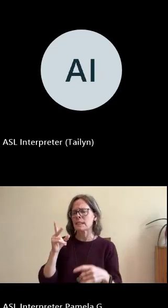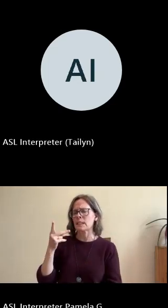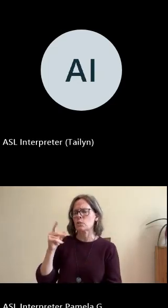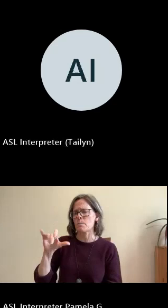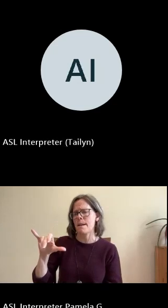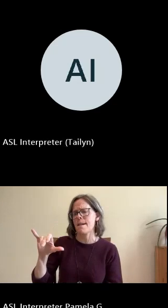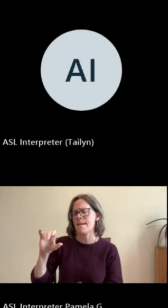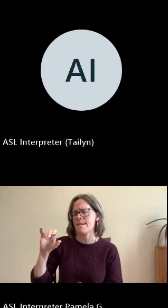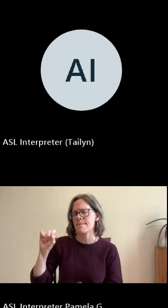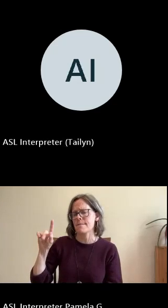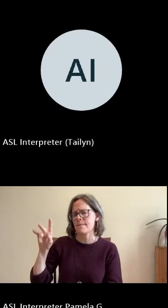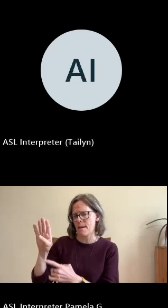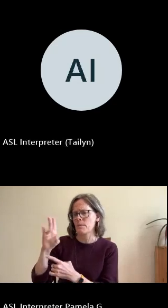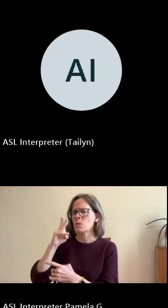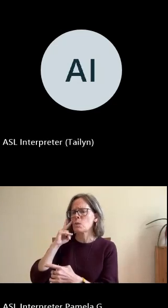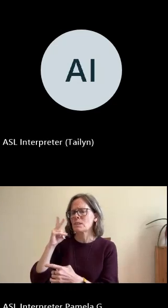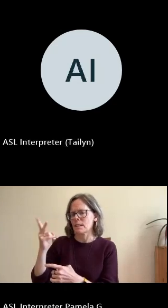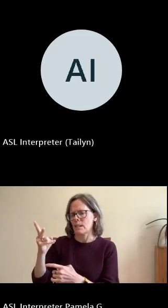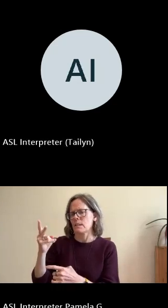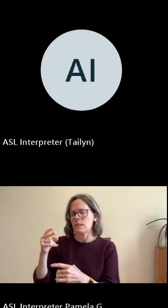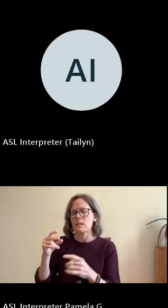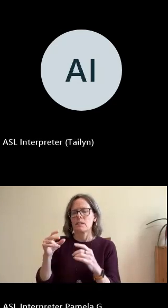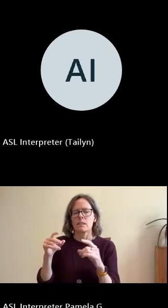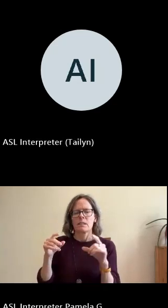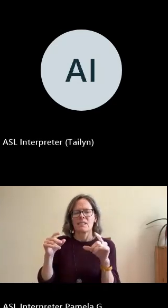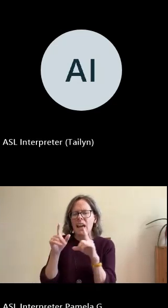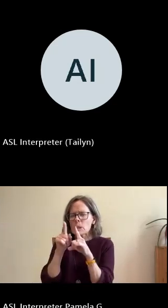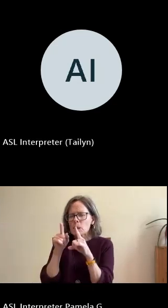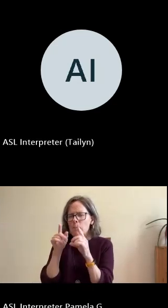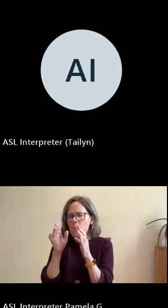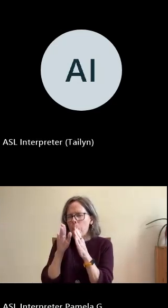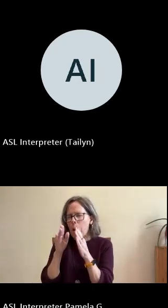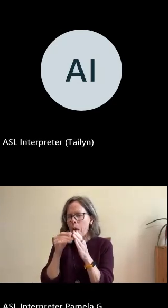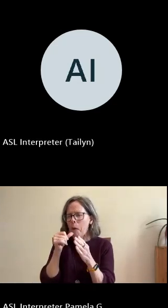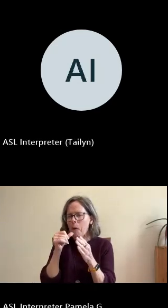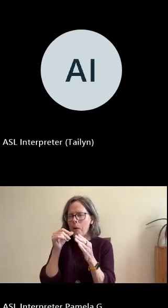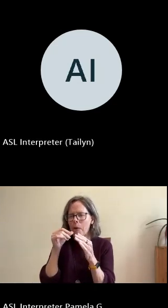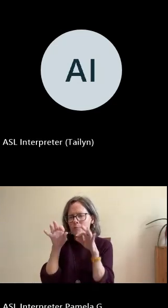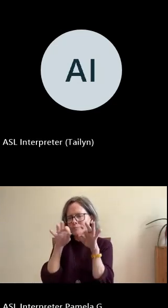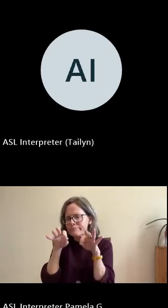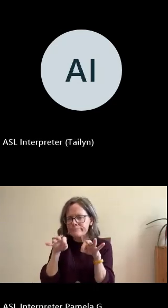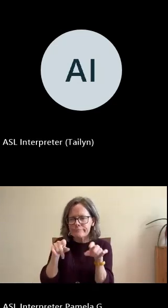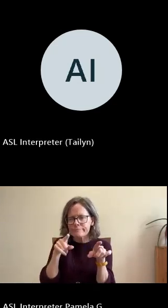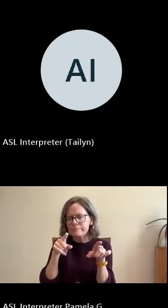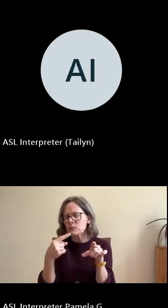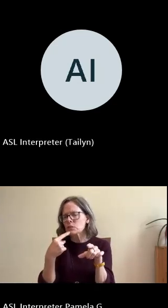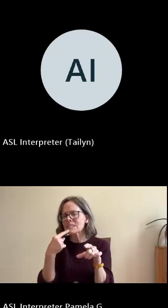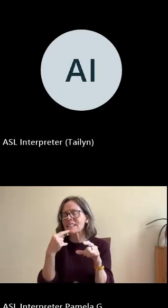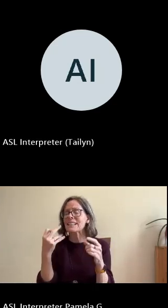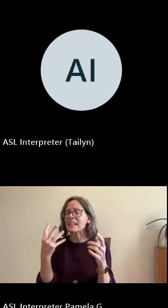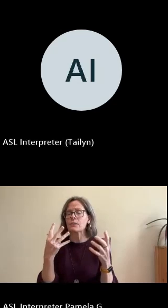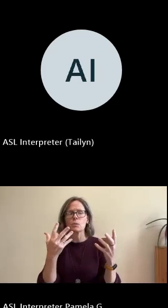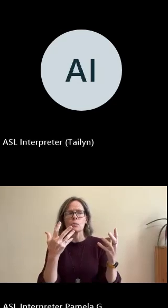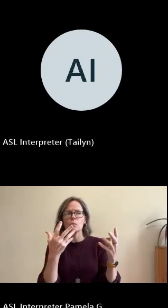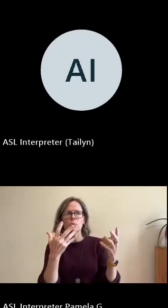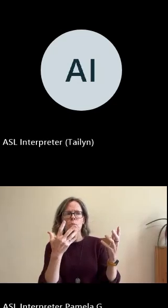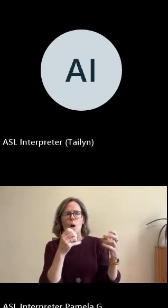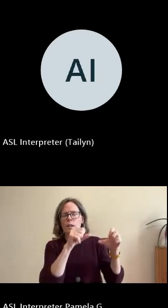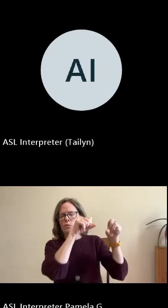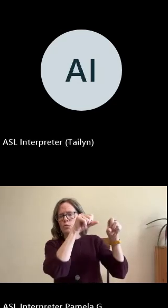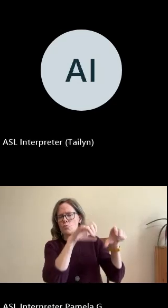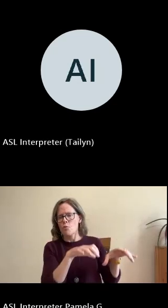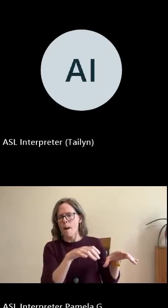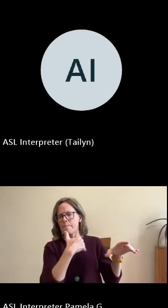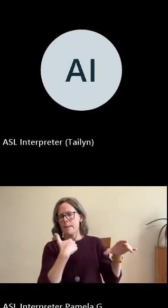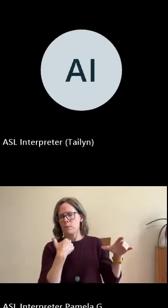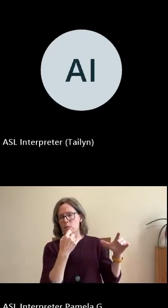column. The fine print here is basically just talking about if you ever wanted to drop your membership, you can